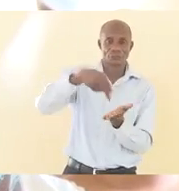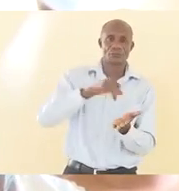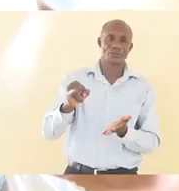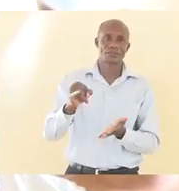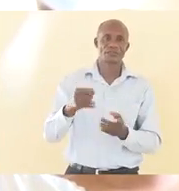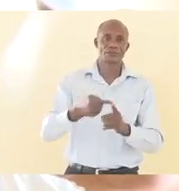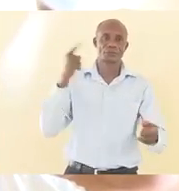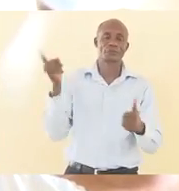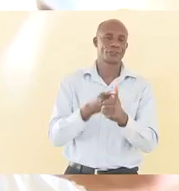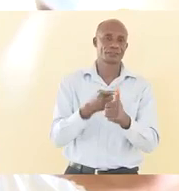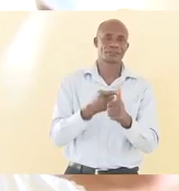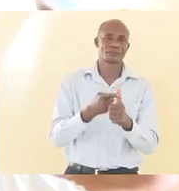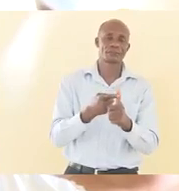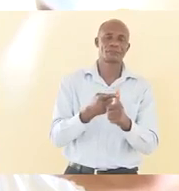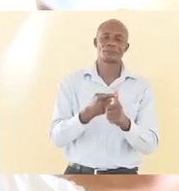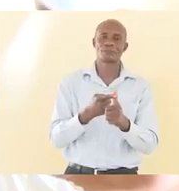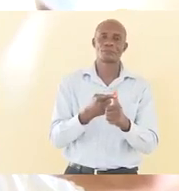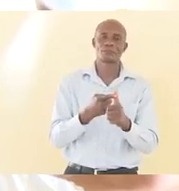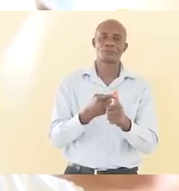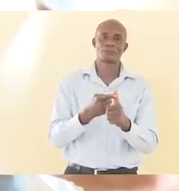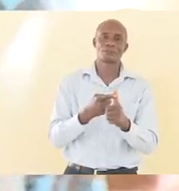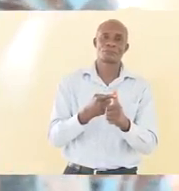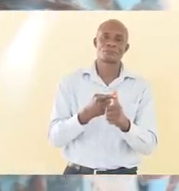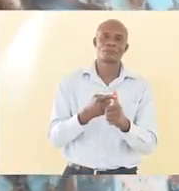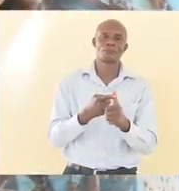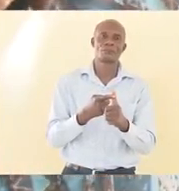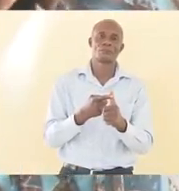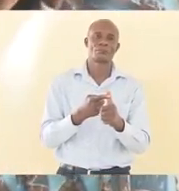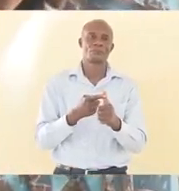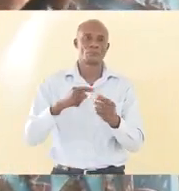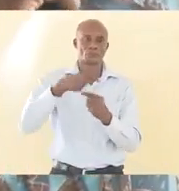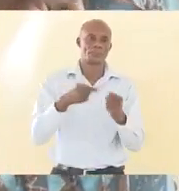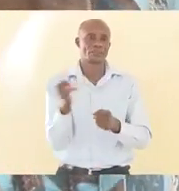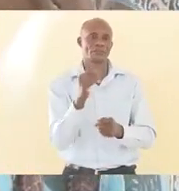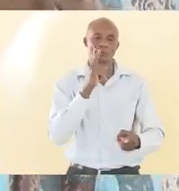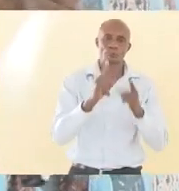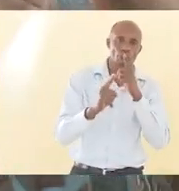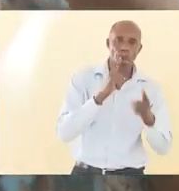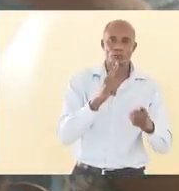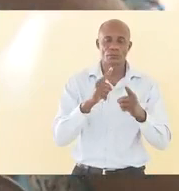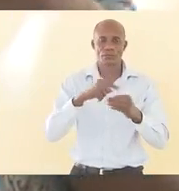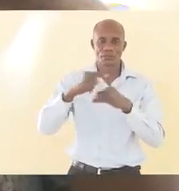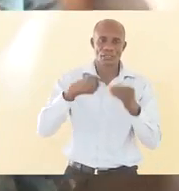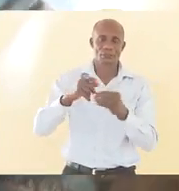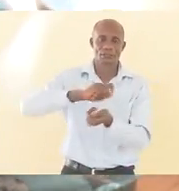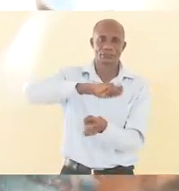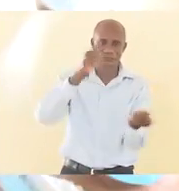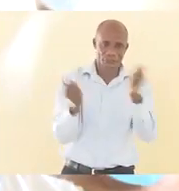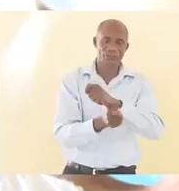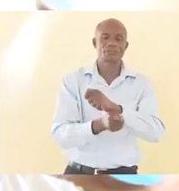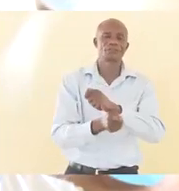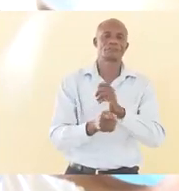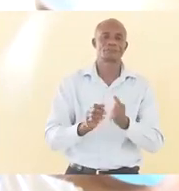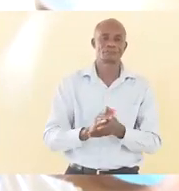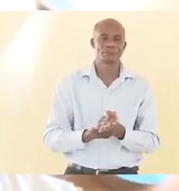the readings, starting from first reading, when they were talking about replacement.